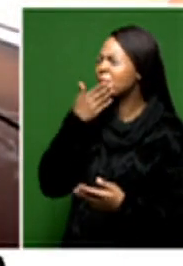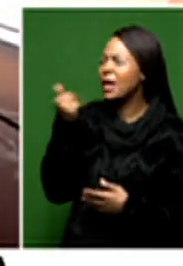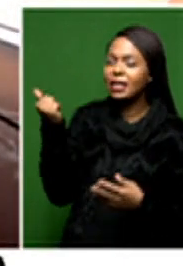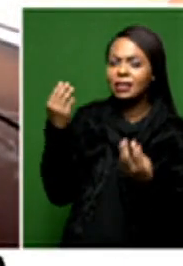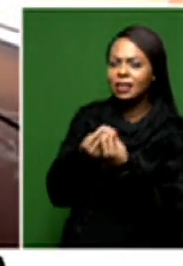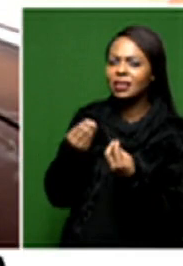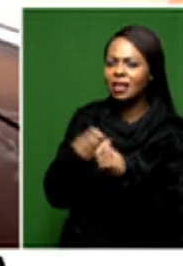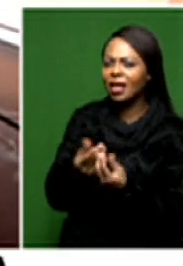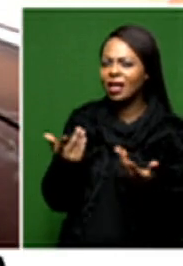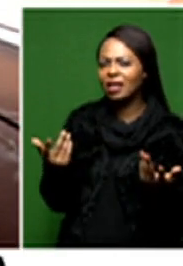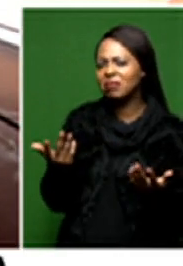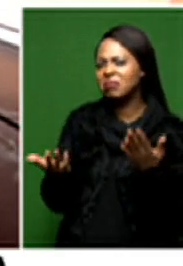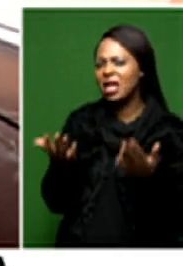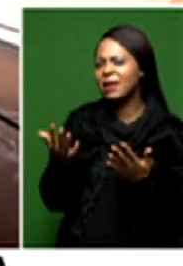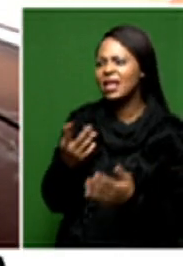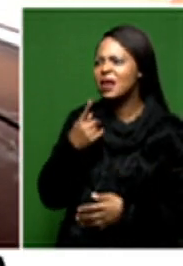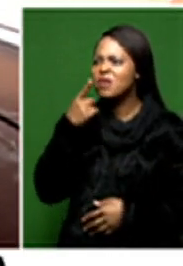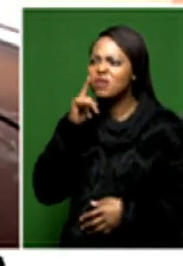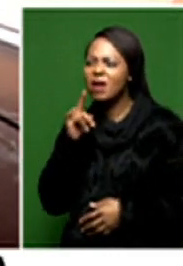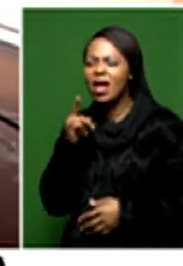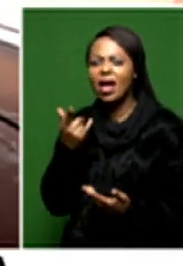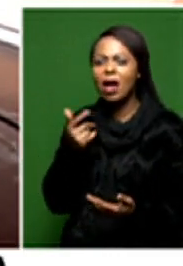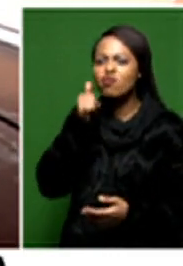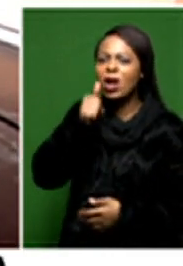replace meat, or rather the taste of meat?